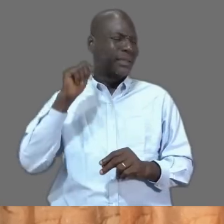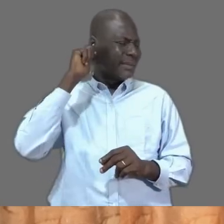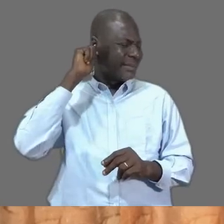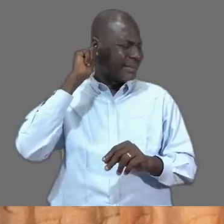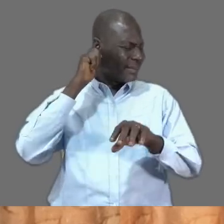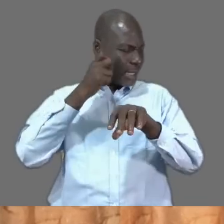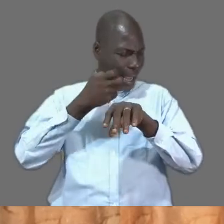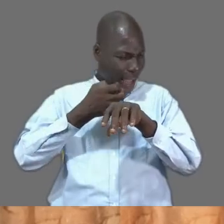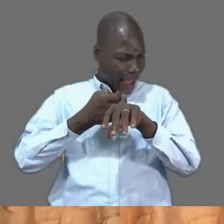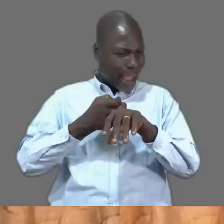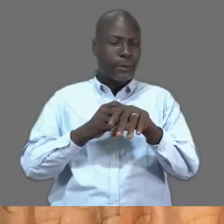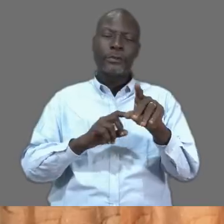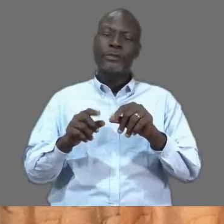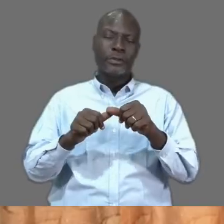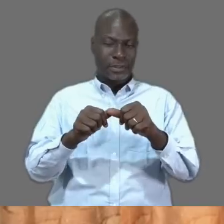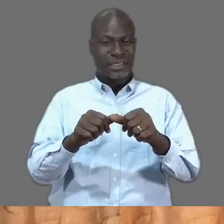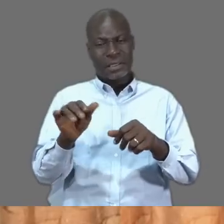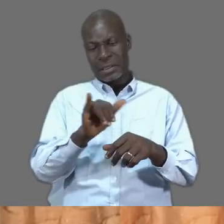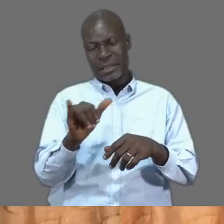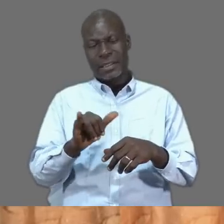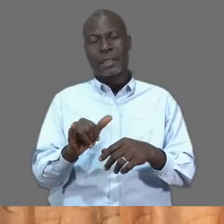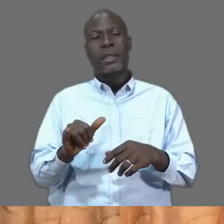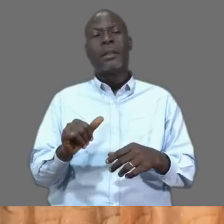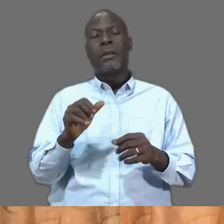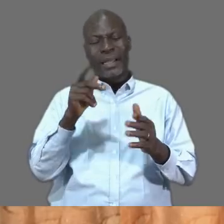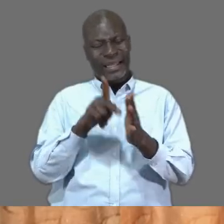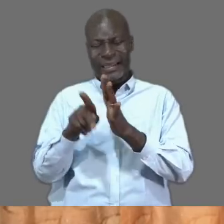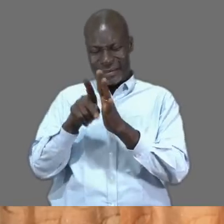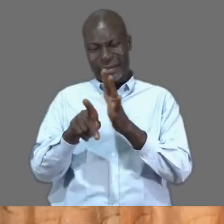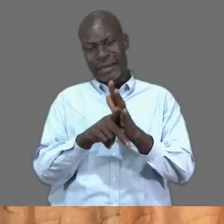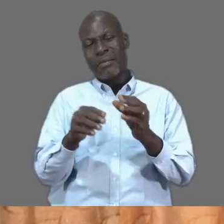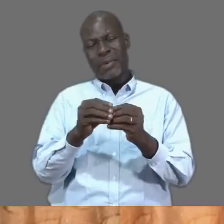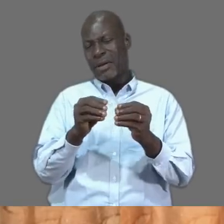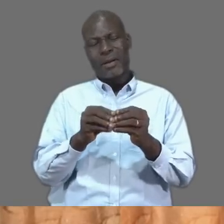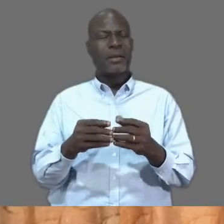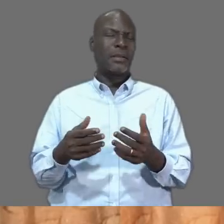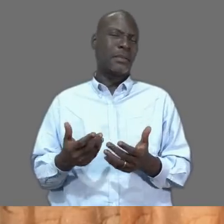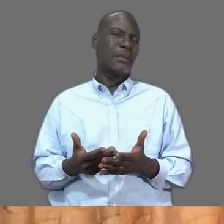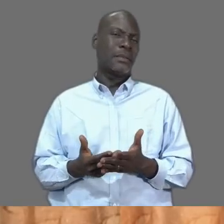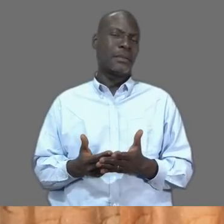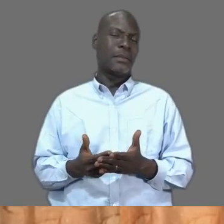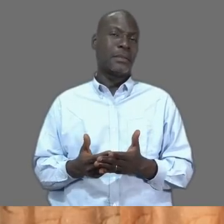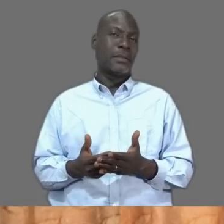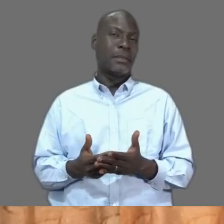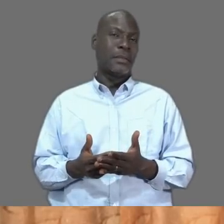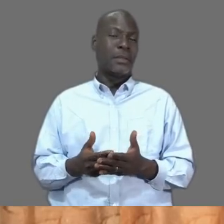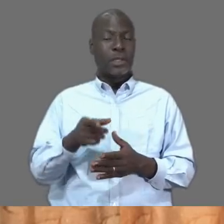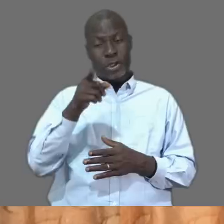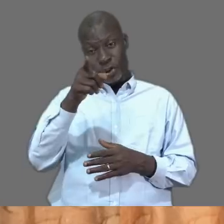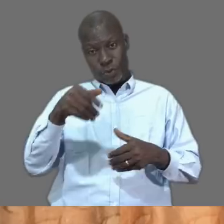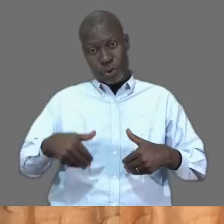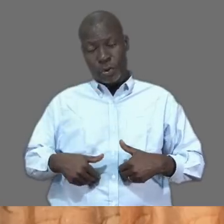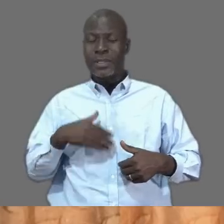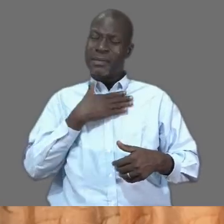den ya se no ne ebeye na sa no so na so beye nso so a enipa kun bi wo sa de ewu enti maba wano